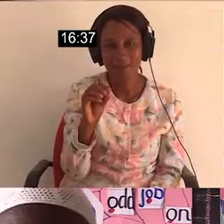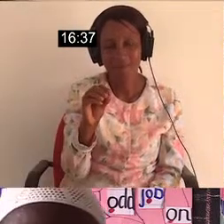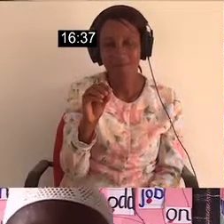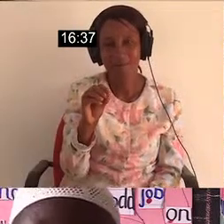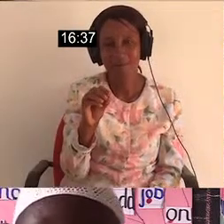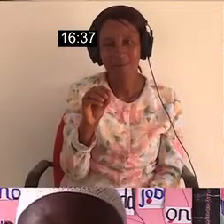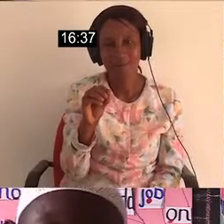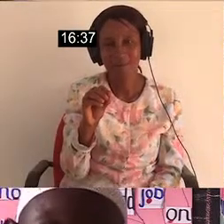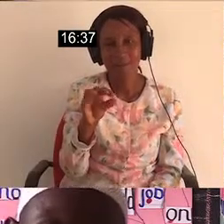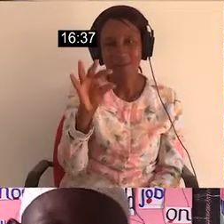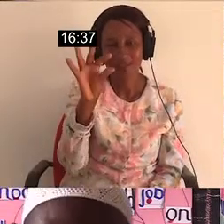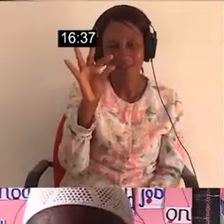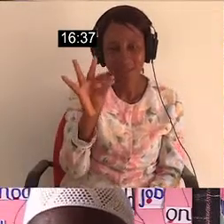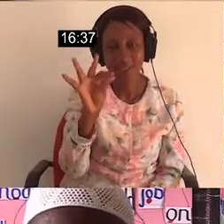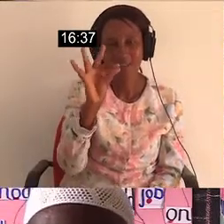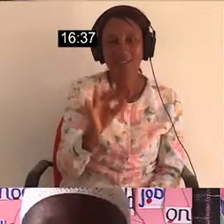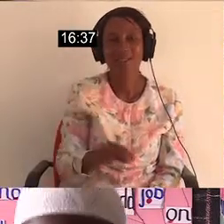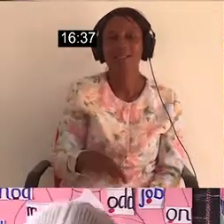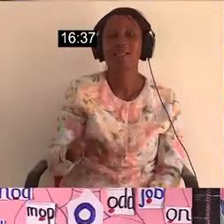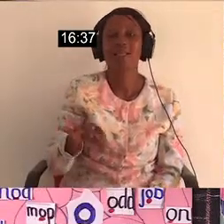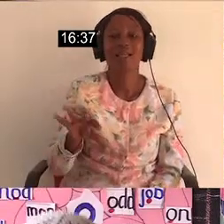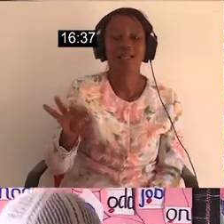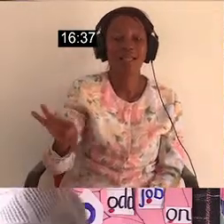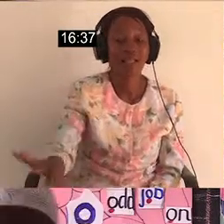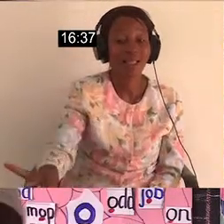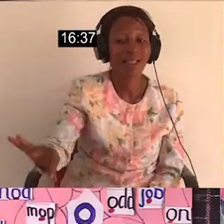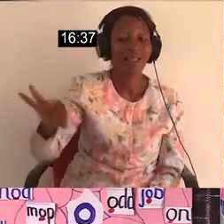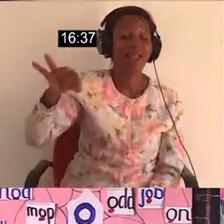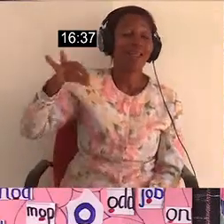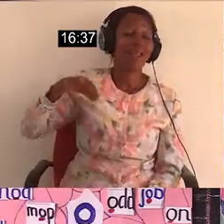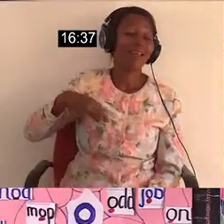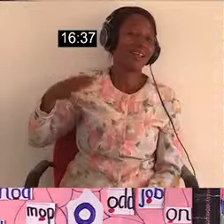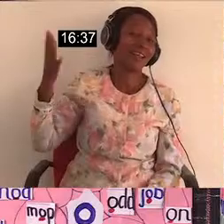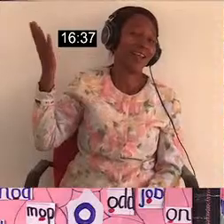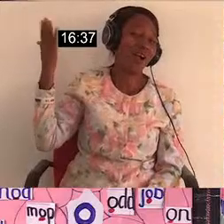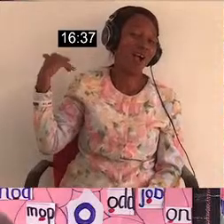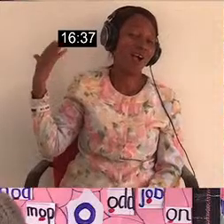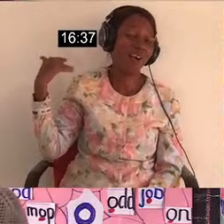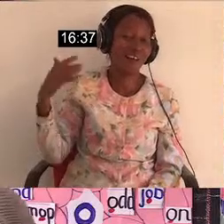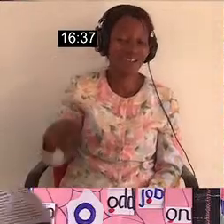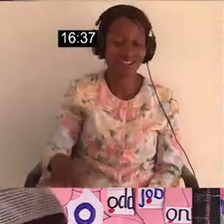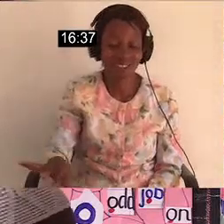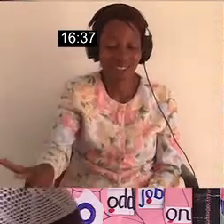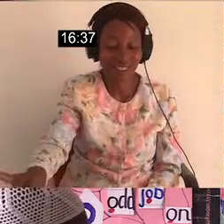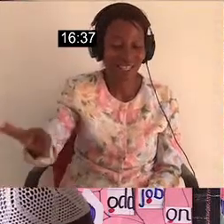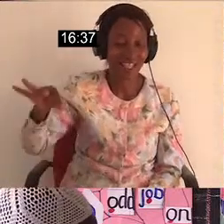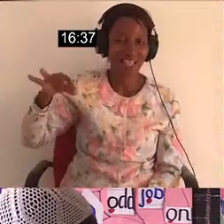O, T. Got. Got.